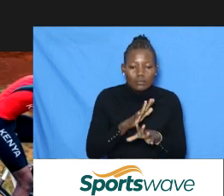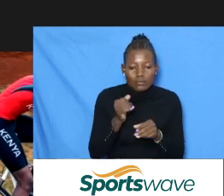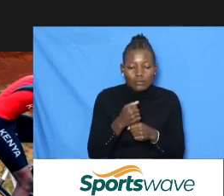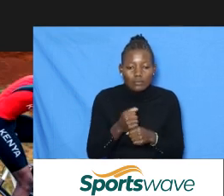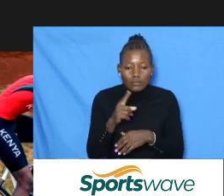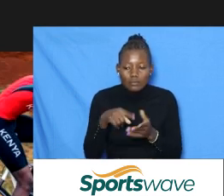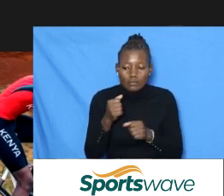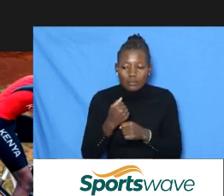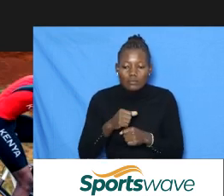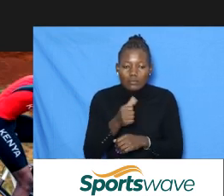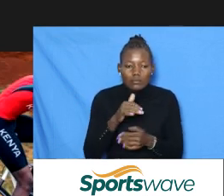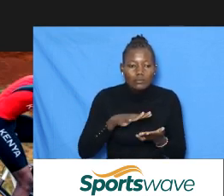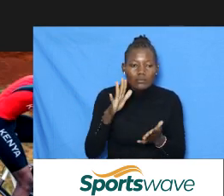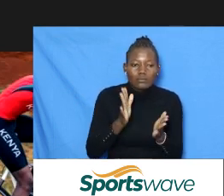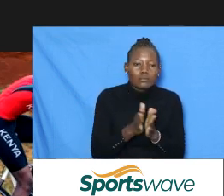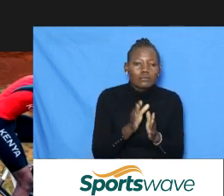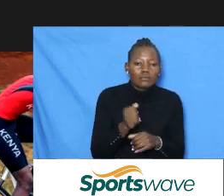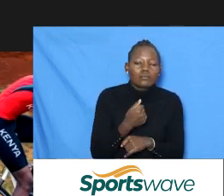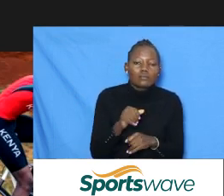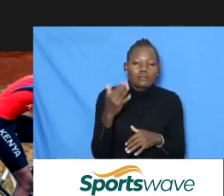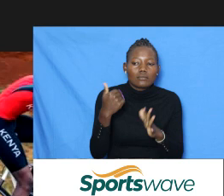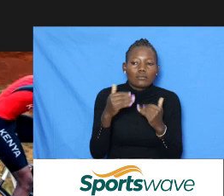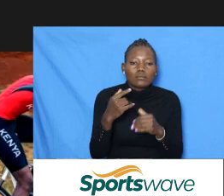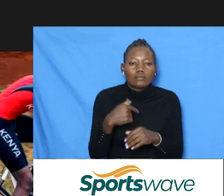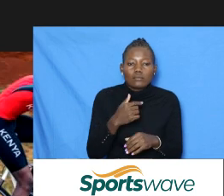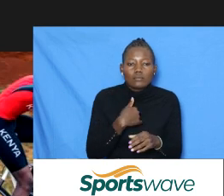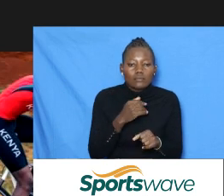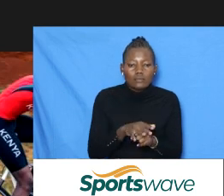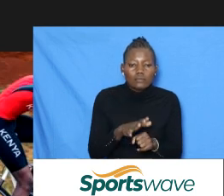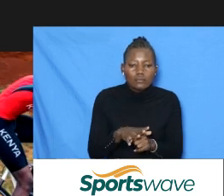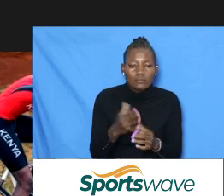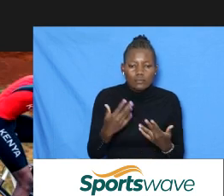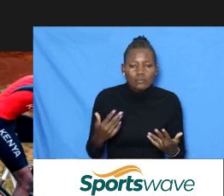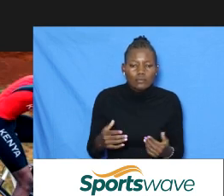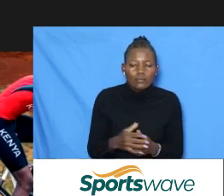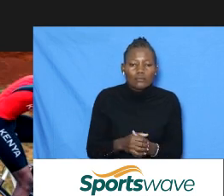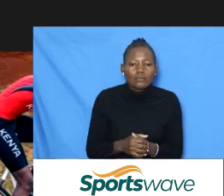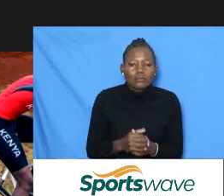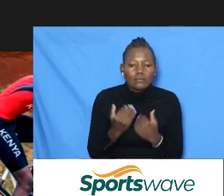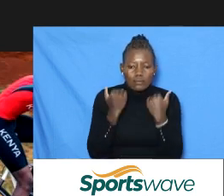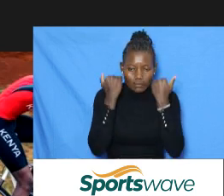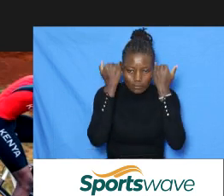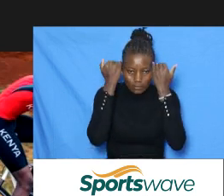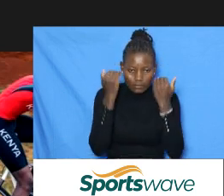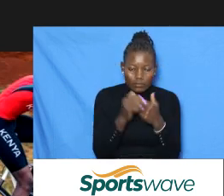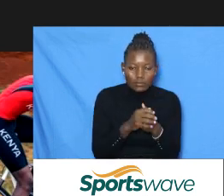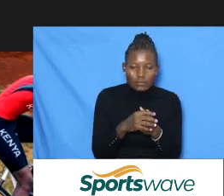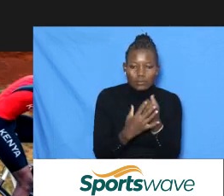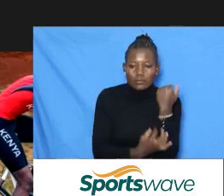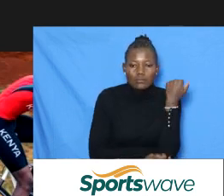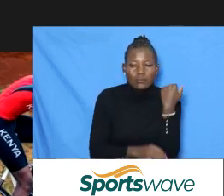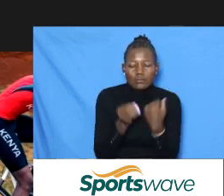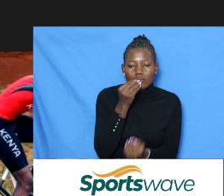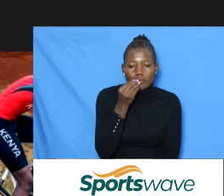can't perform to their peak. So there's a lot of factors that come into play. stress, poor